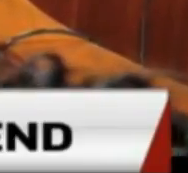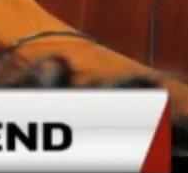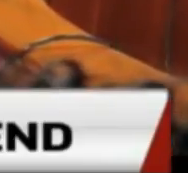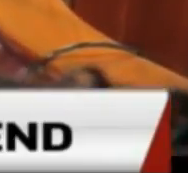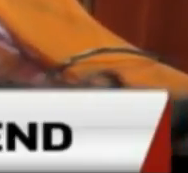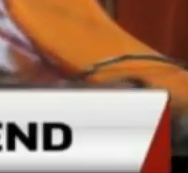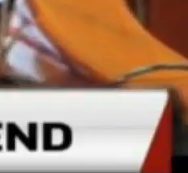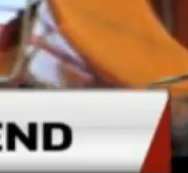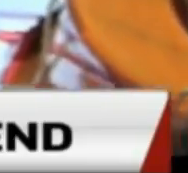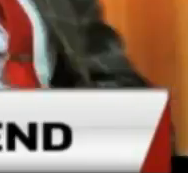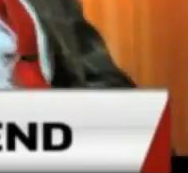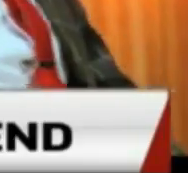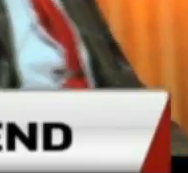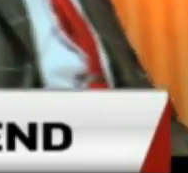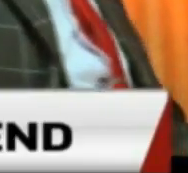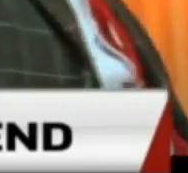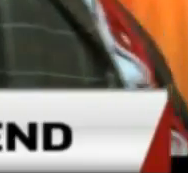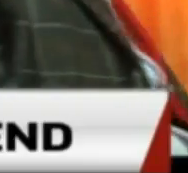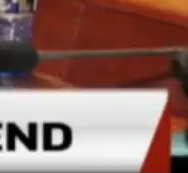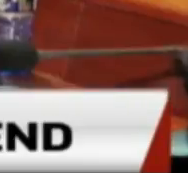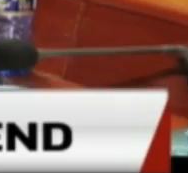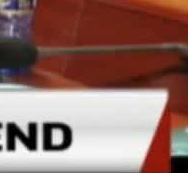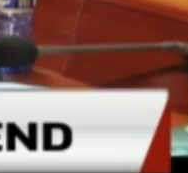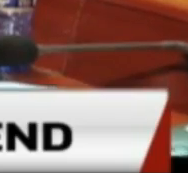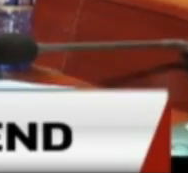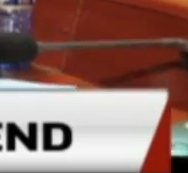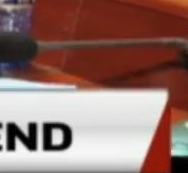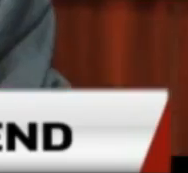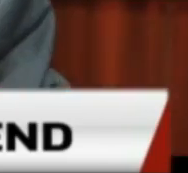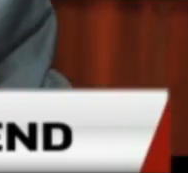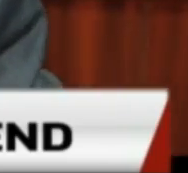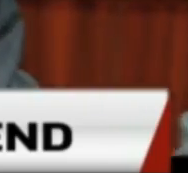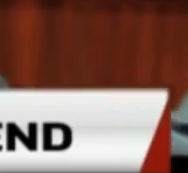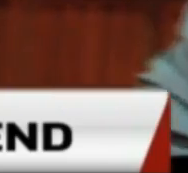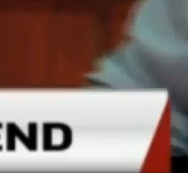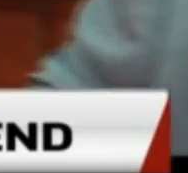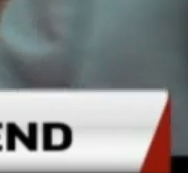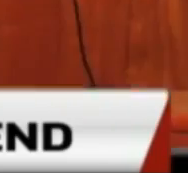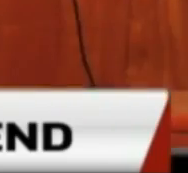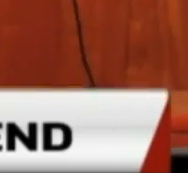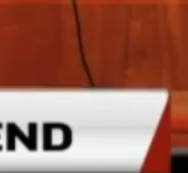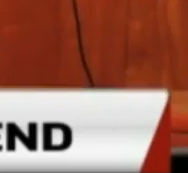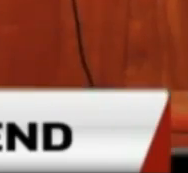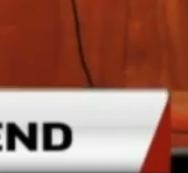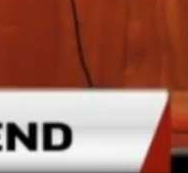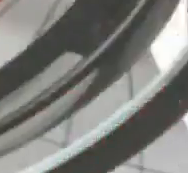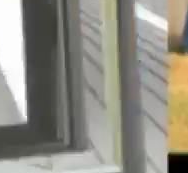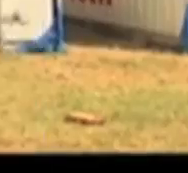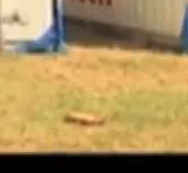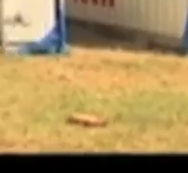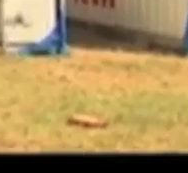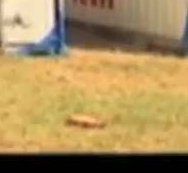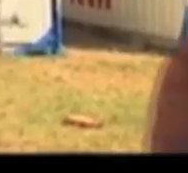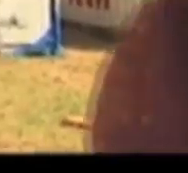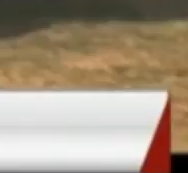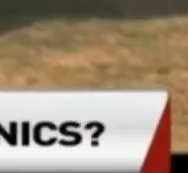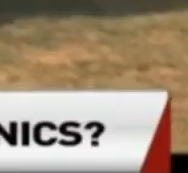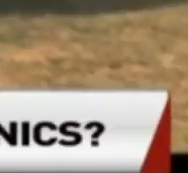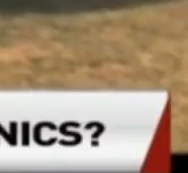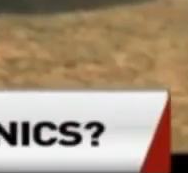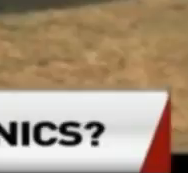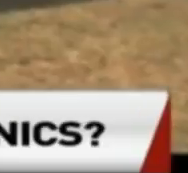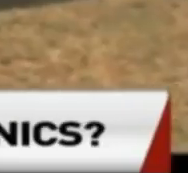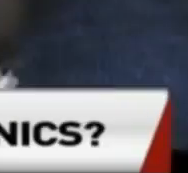a document that you have come up with. Why even state house does not want to be associated with Governor Waititu.